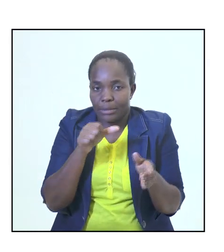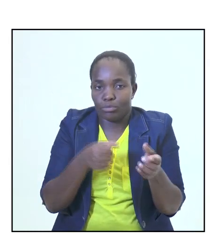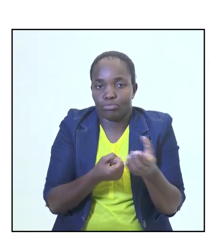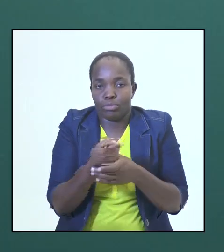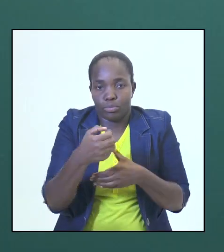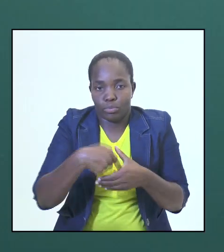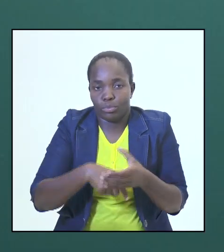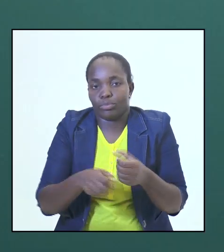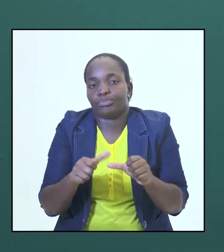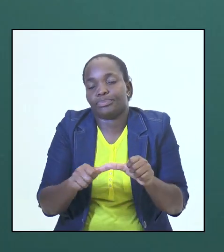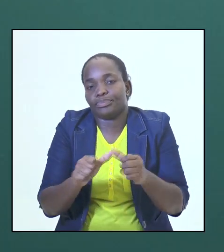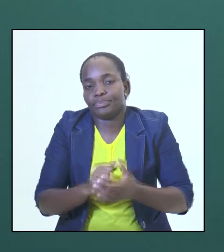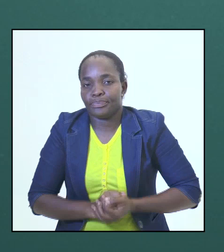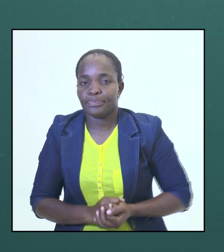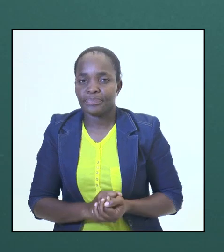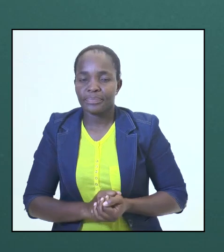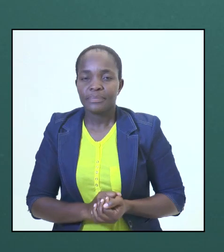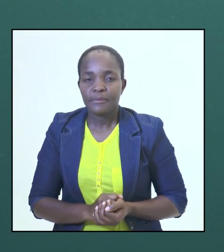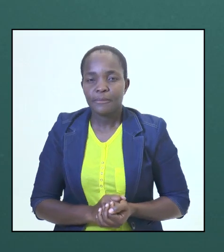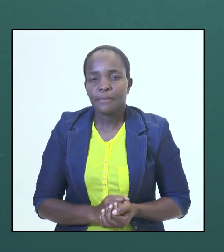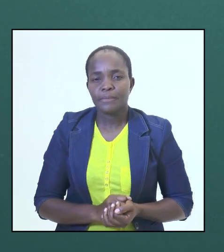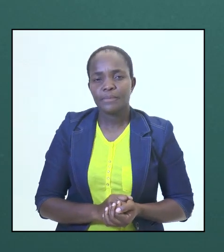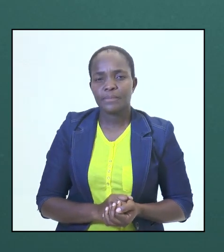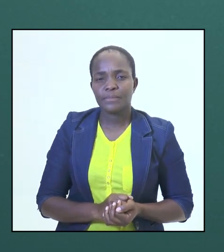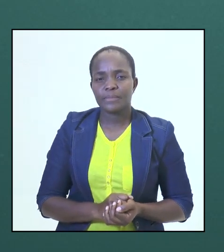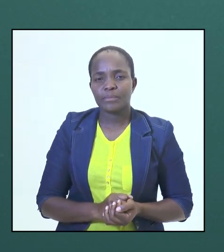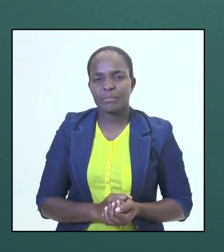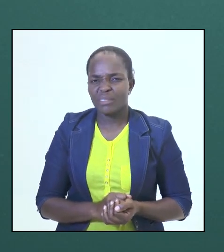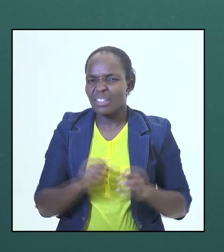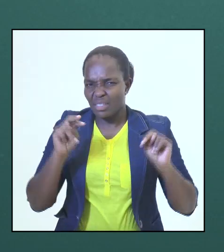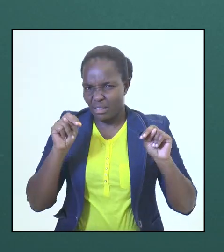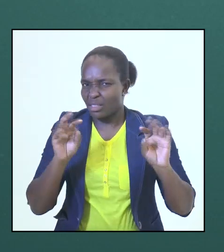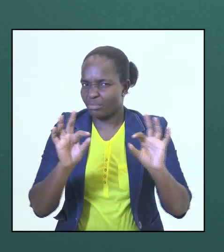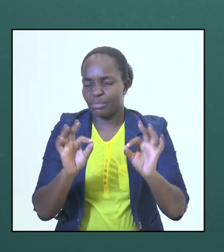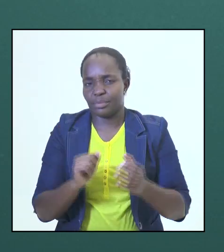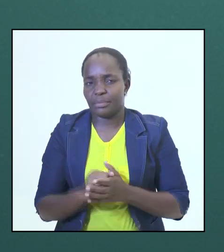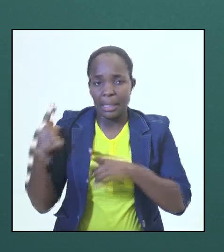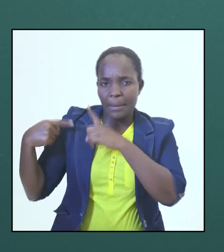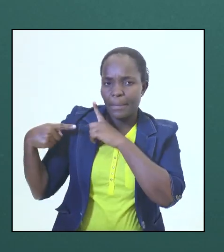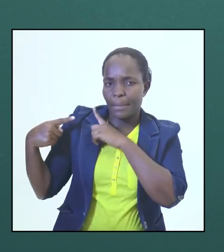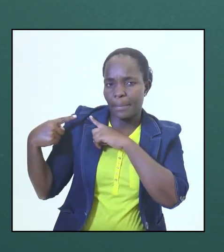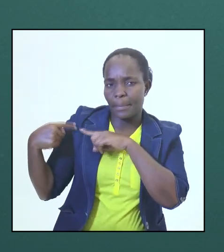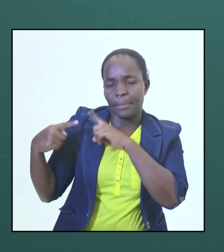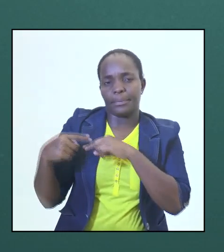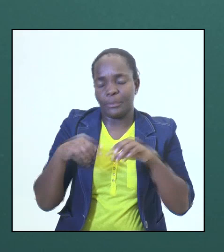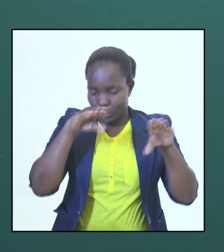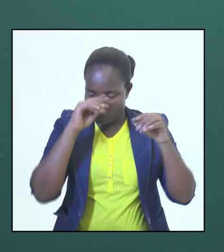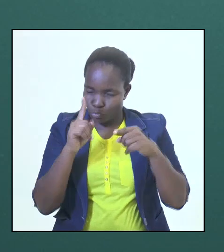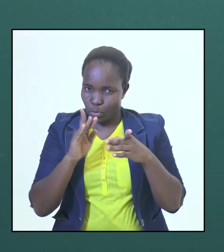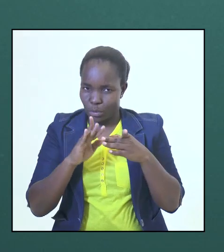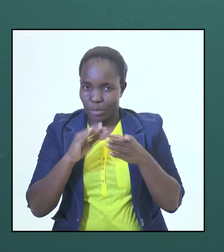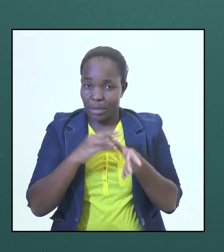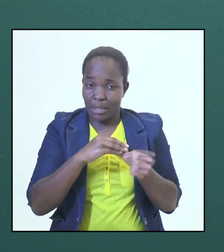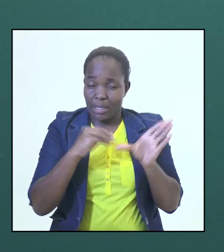continue. Well, viewers, isn't nature perfect? Let's recap what we have learned about leaf structures in